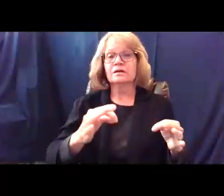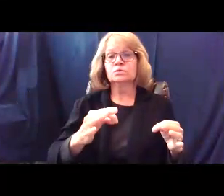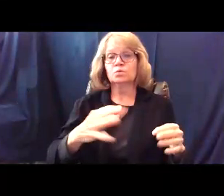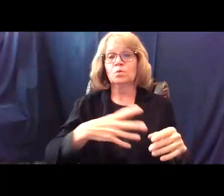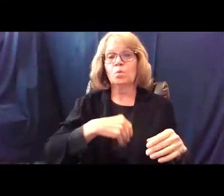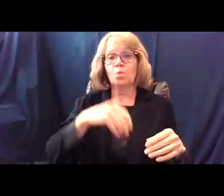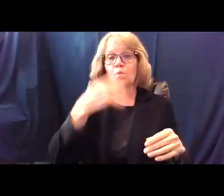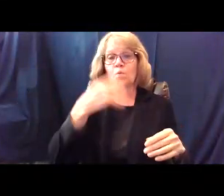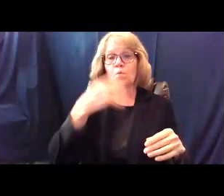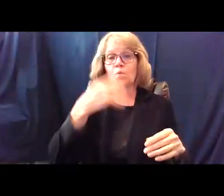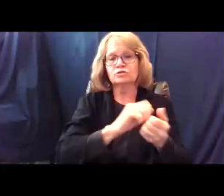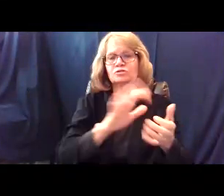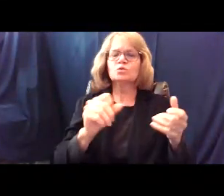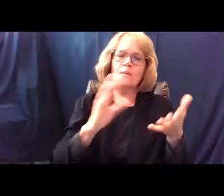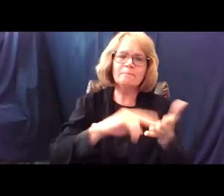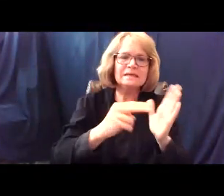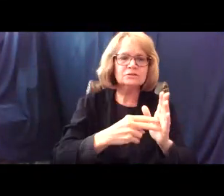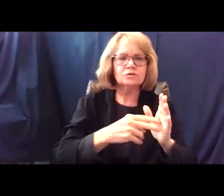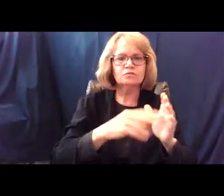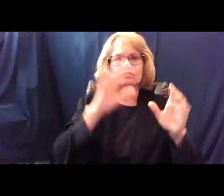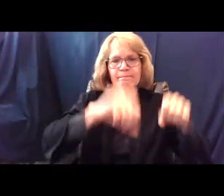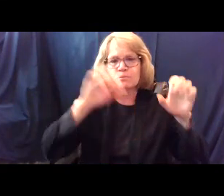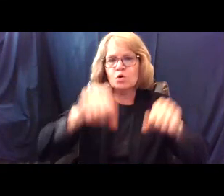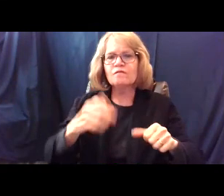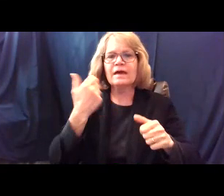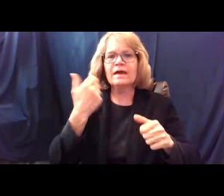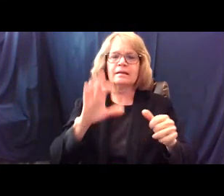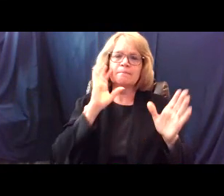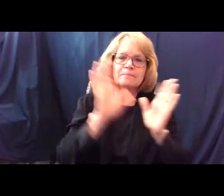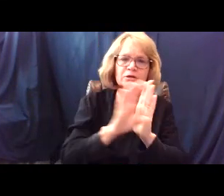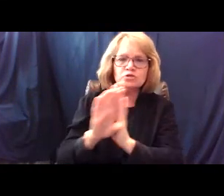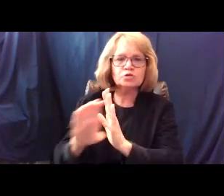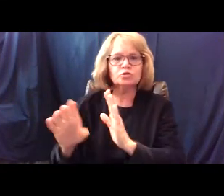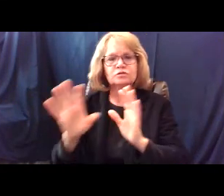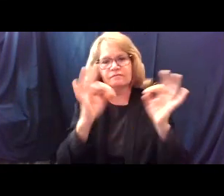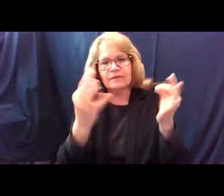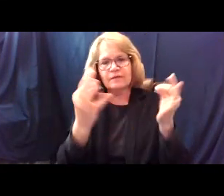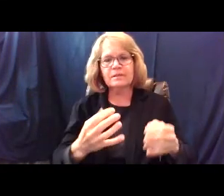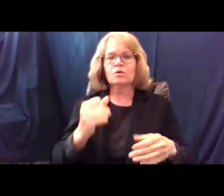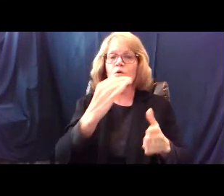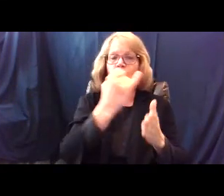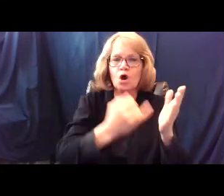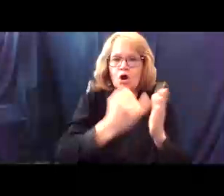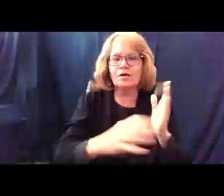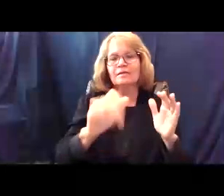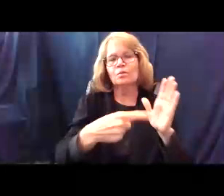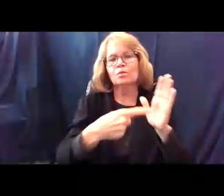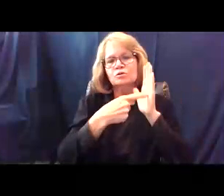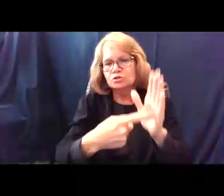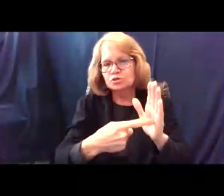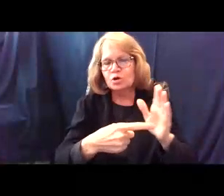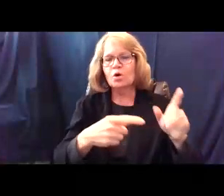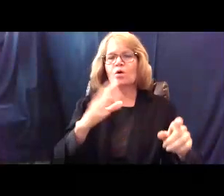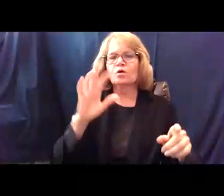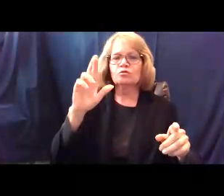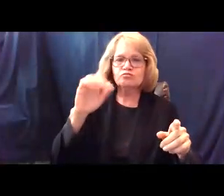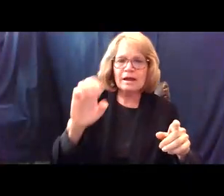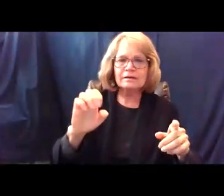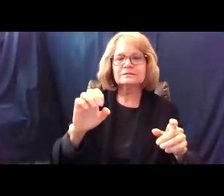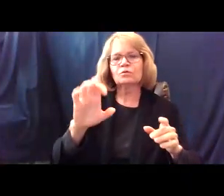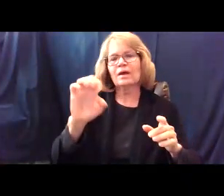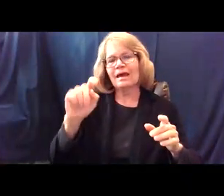products or art or anything that would reflect the race and ethnicity of the family that's living